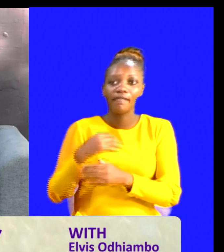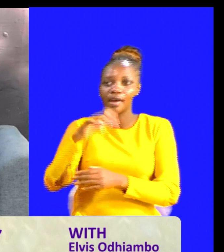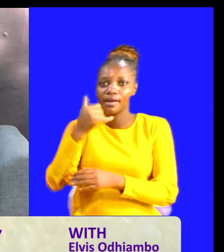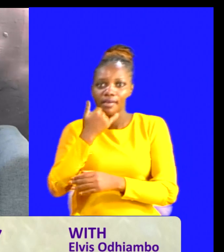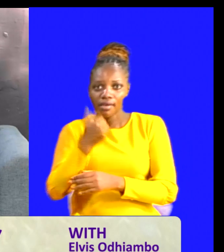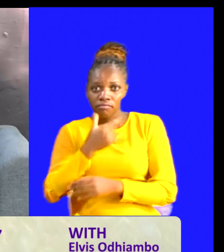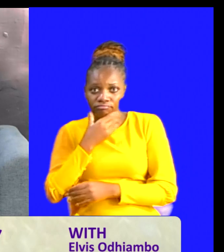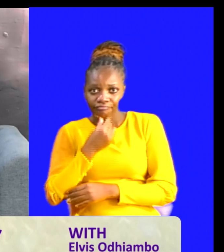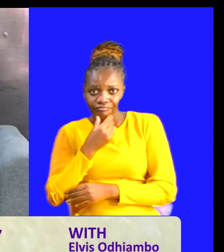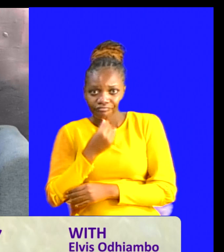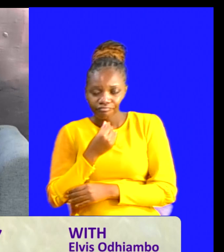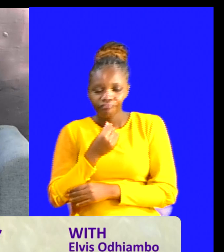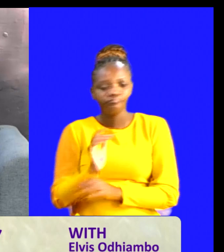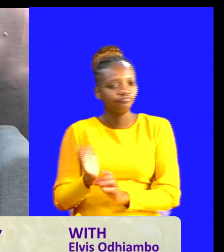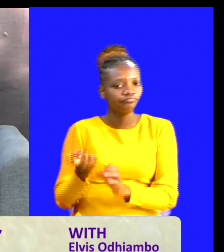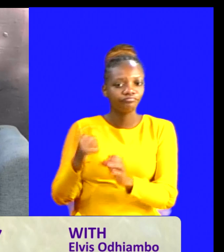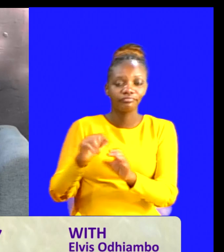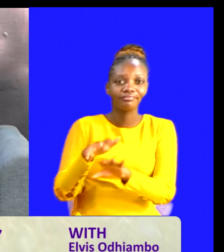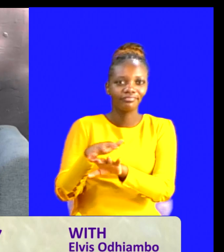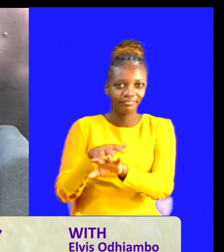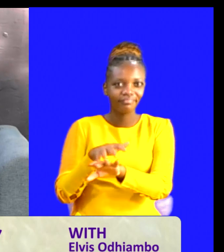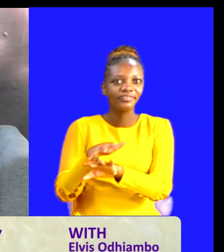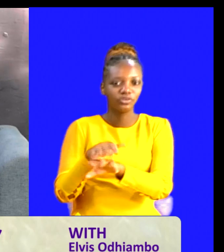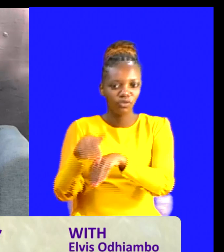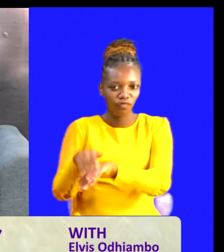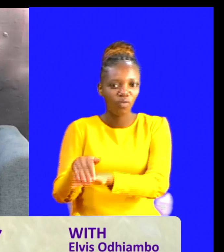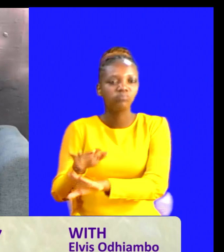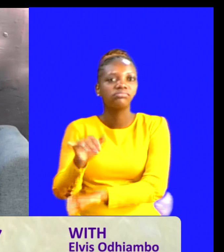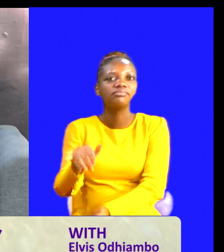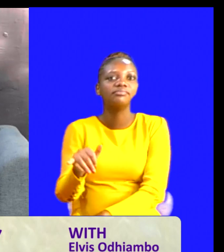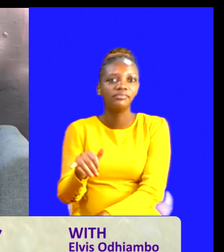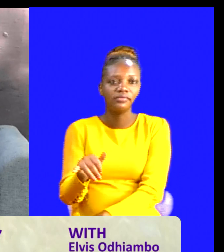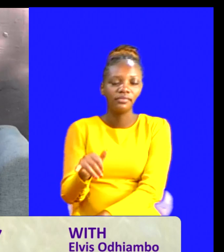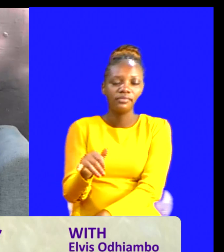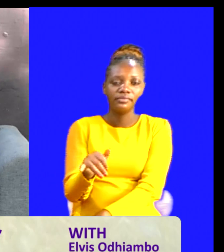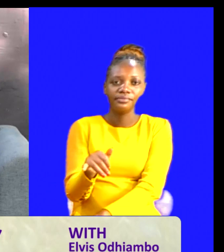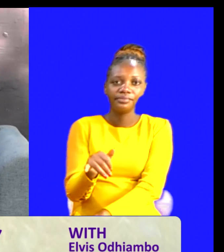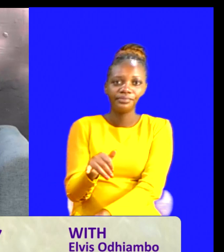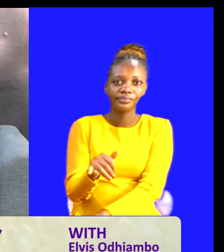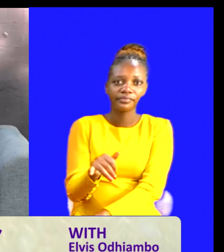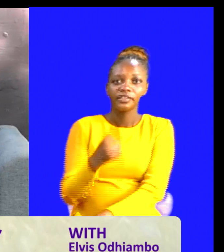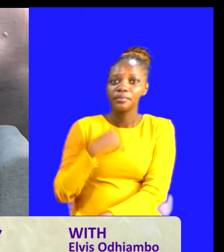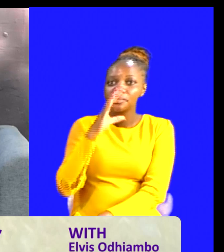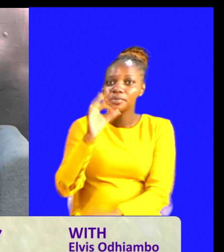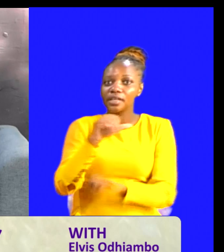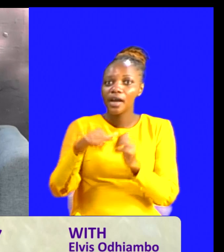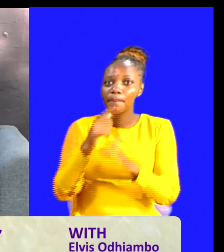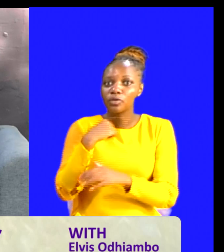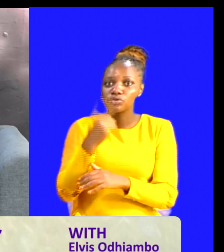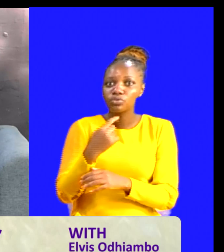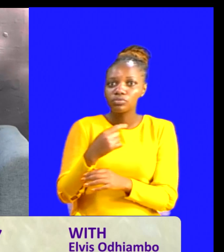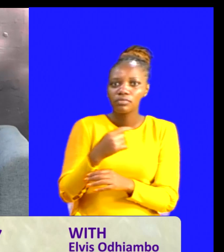youngster, coming in slowly, following the footsteps of Eliud Kipchoge. I'm talking about